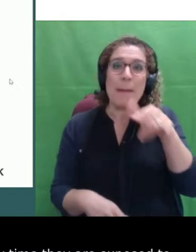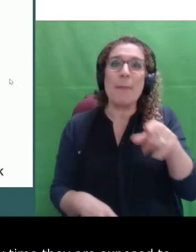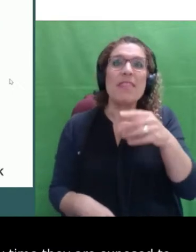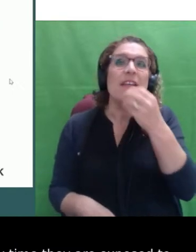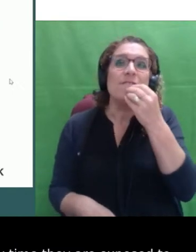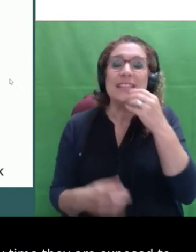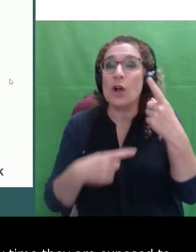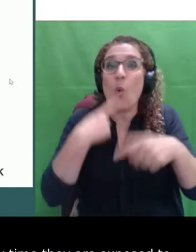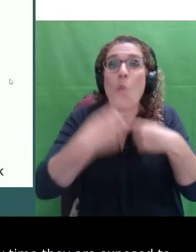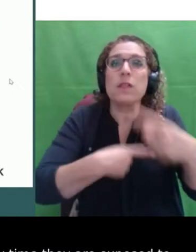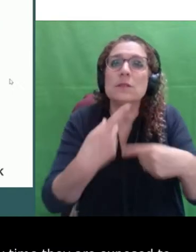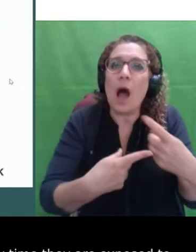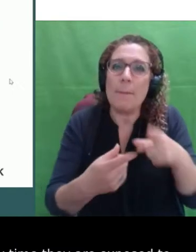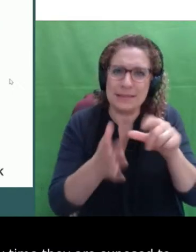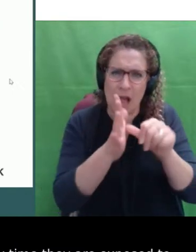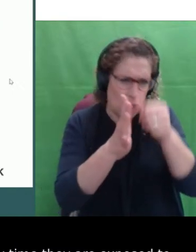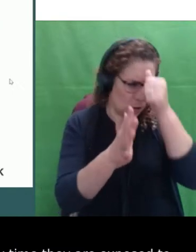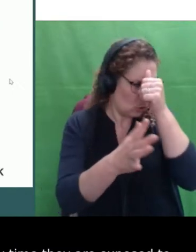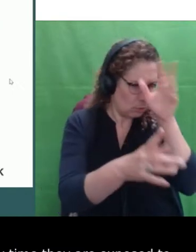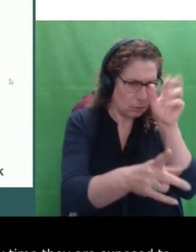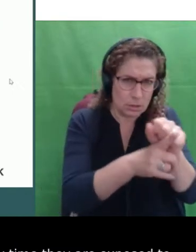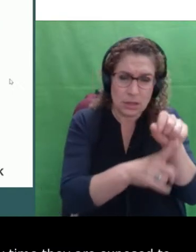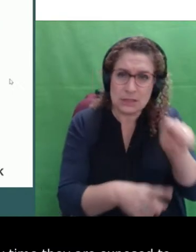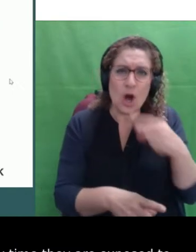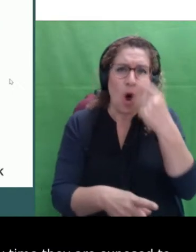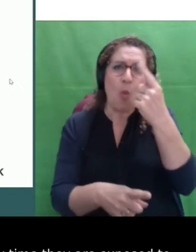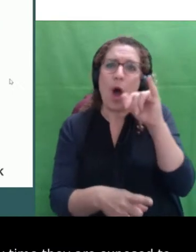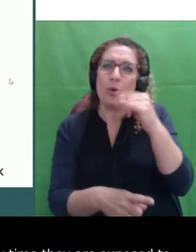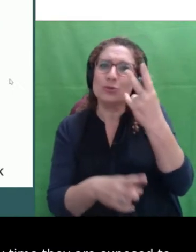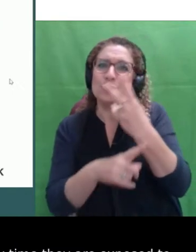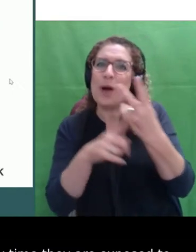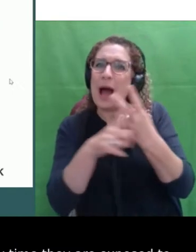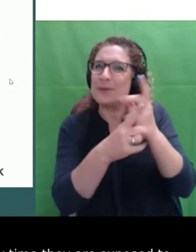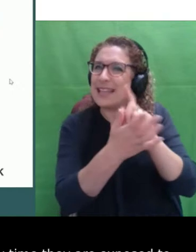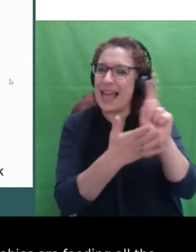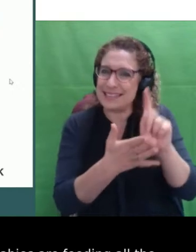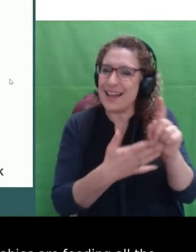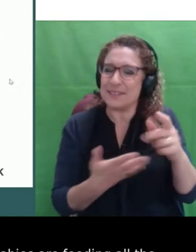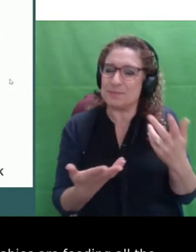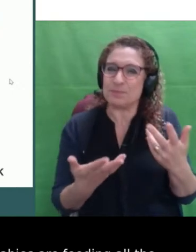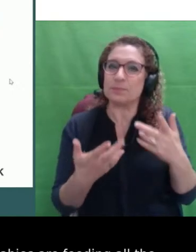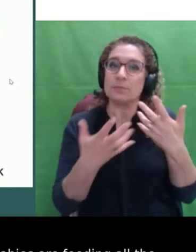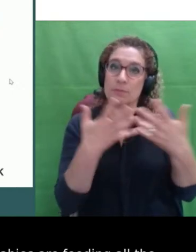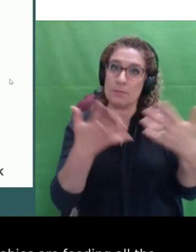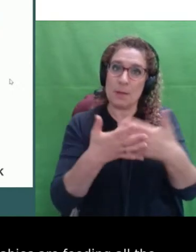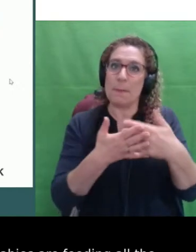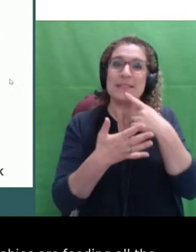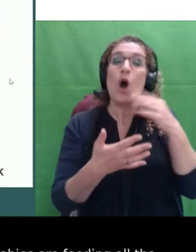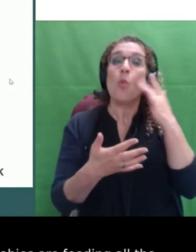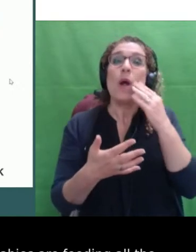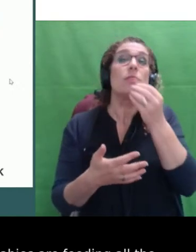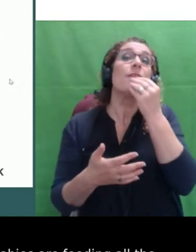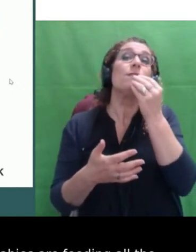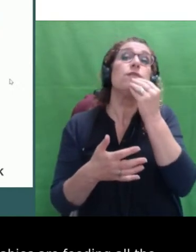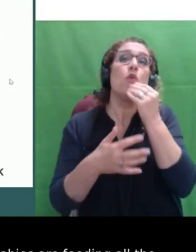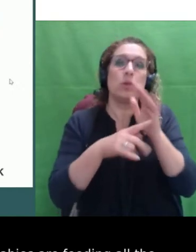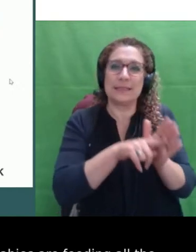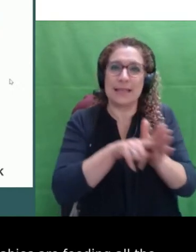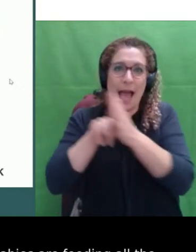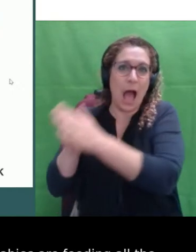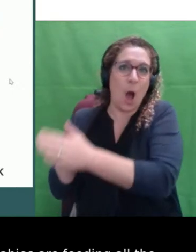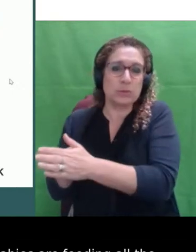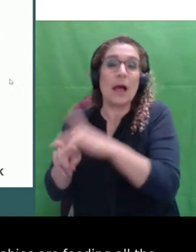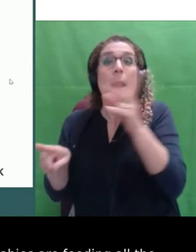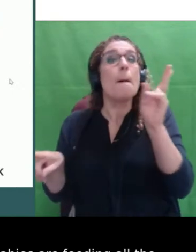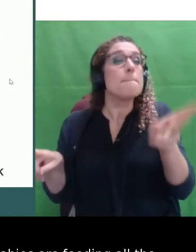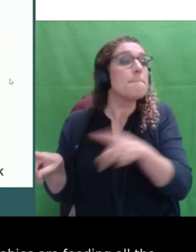hard to say it's always you know one or two hours later what families tend to find is when the food is cut out when it's put back into the diet they'll say